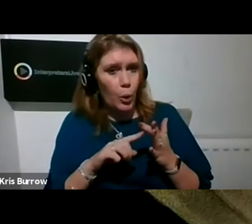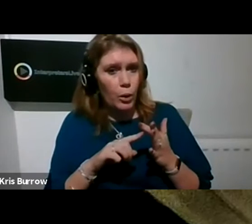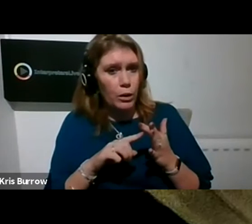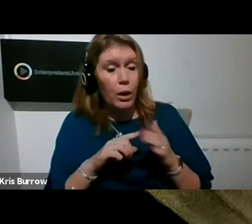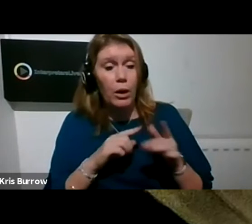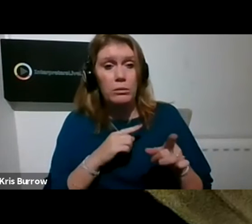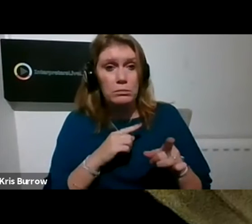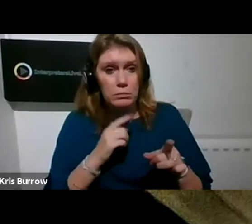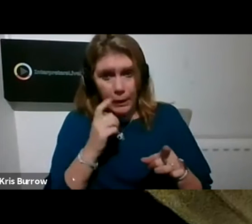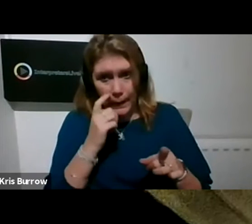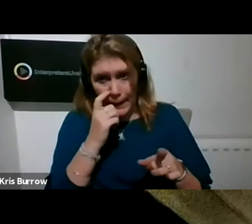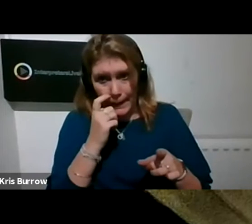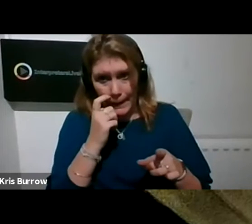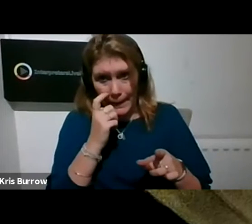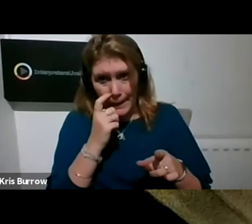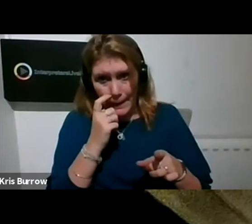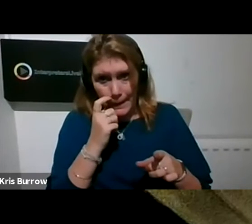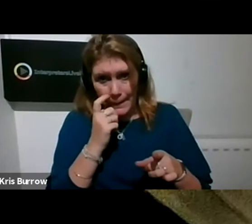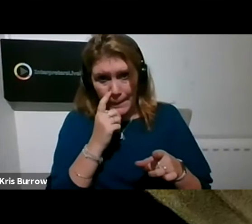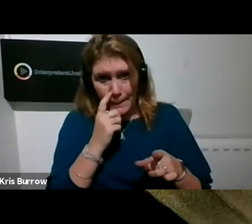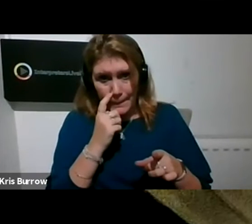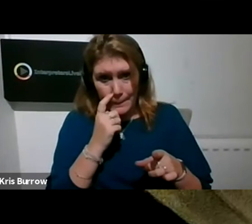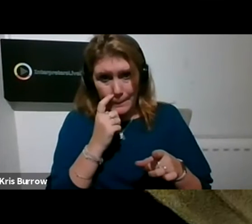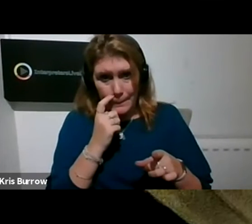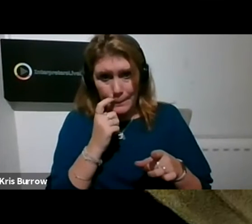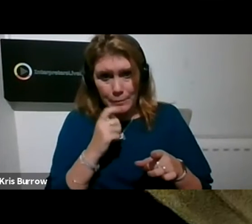So basically